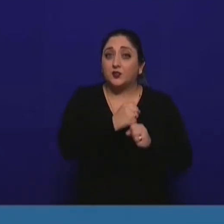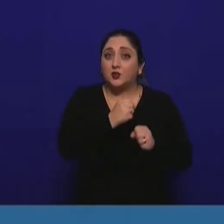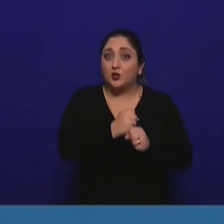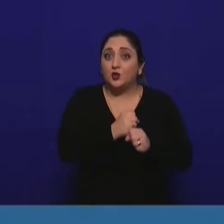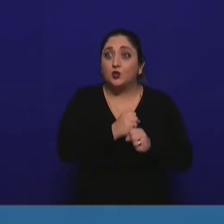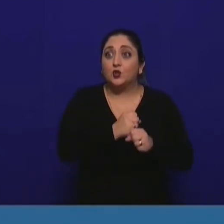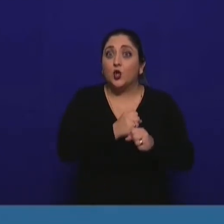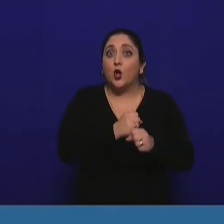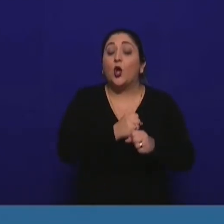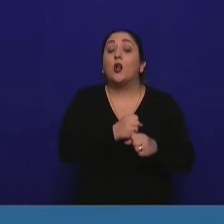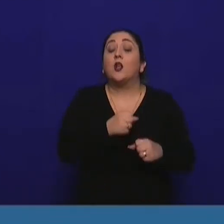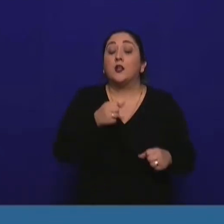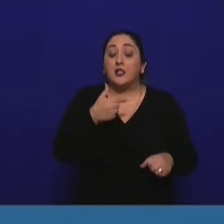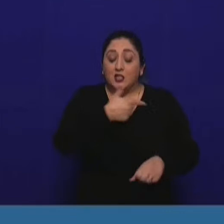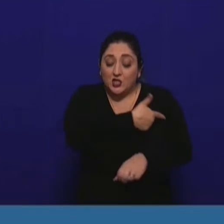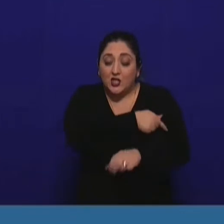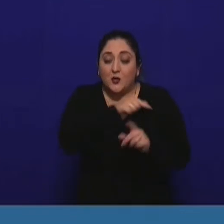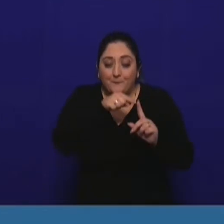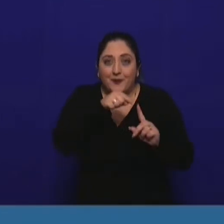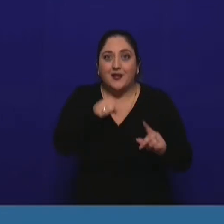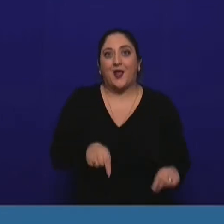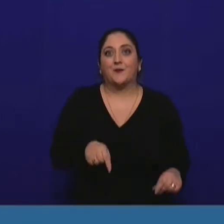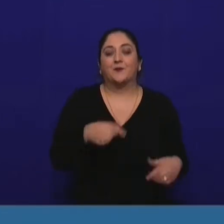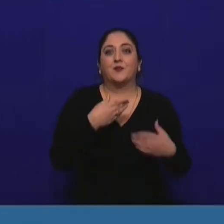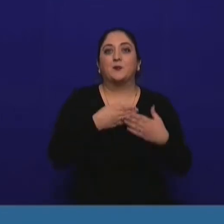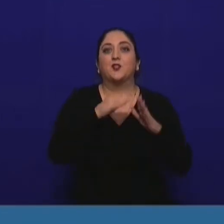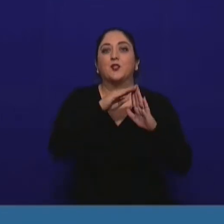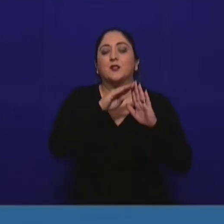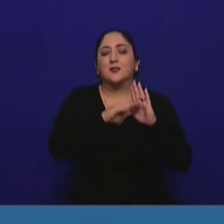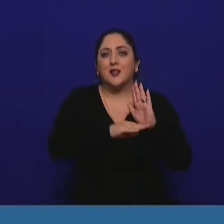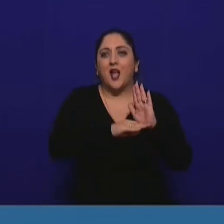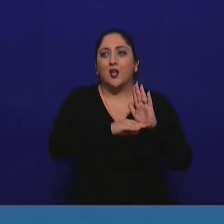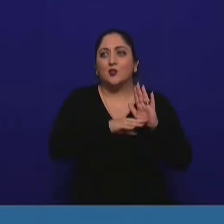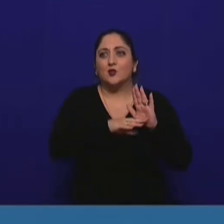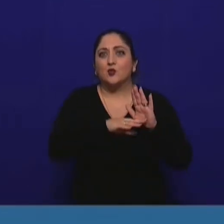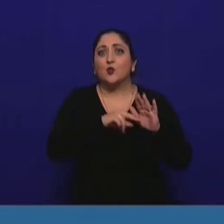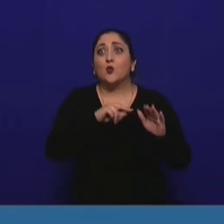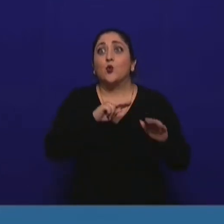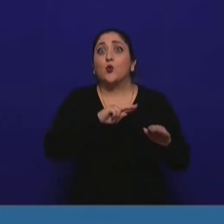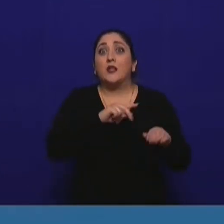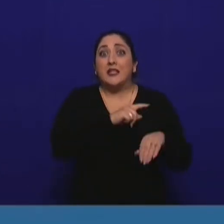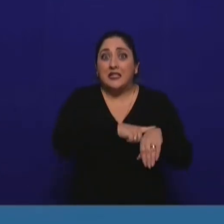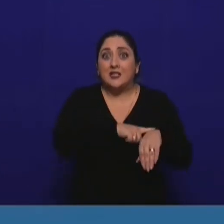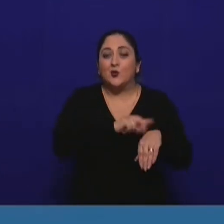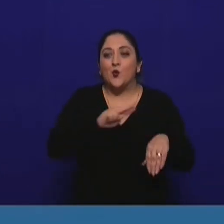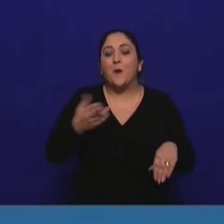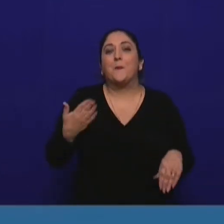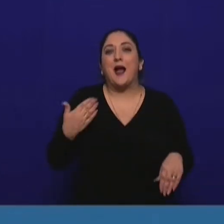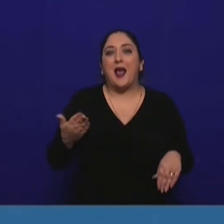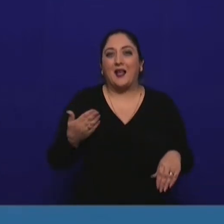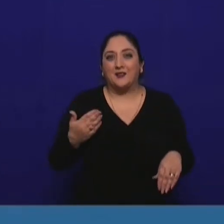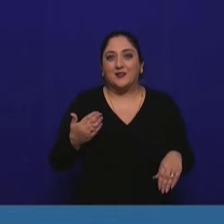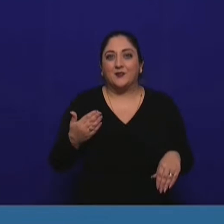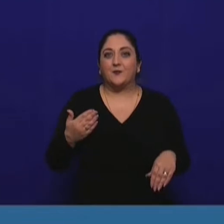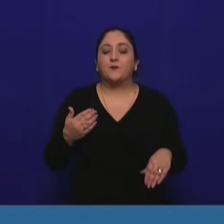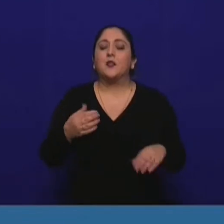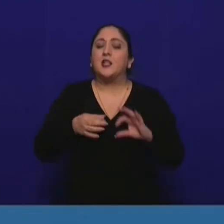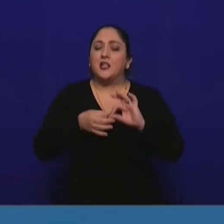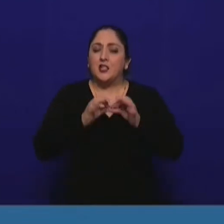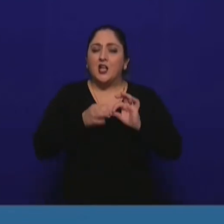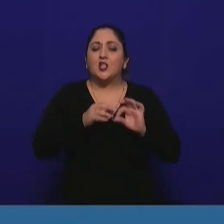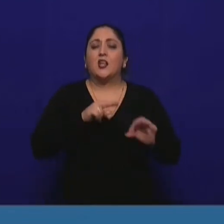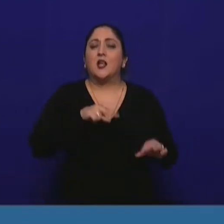ukoll nagħtuhom minn fuq il-post tax-xogħol ukoll ħalli bekk aħna nkun nistgħu nagħmlu r-rollout tagħna. Aħna rranġajna wkoll ma' Għawdex